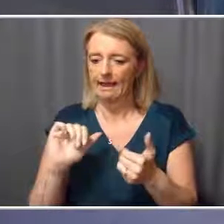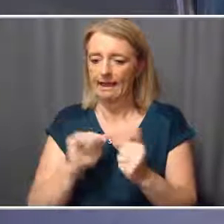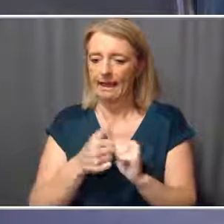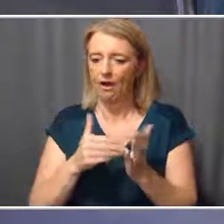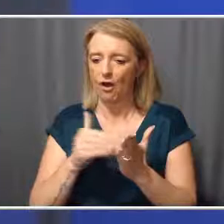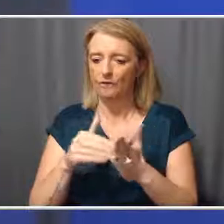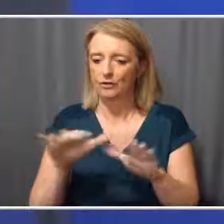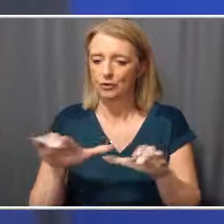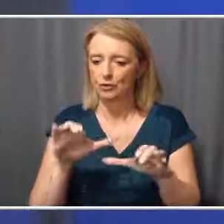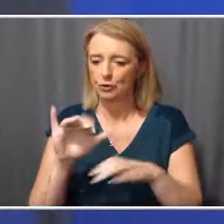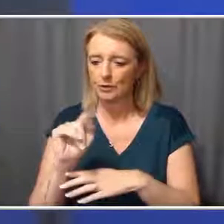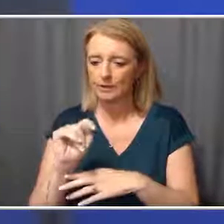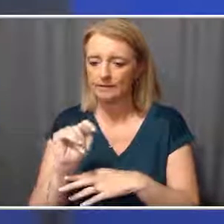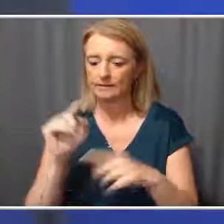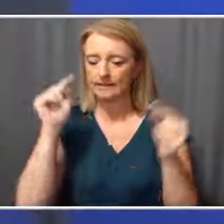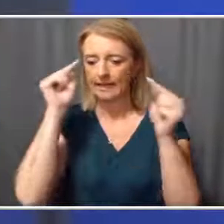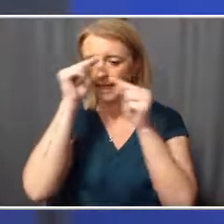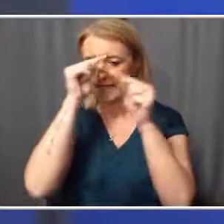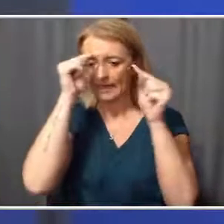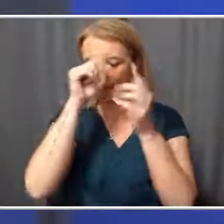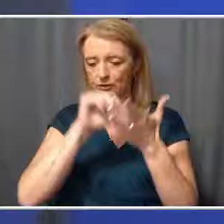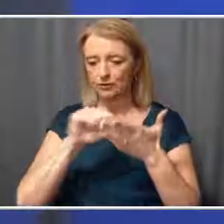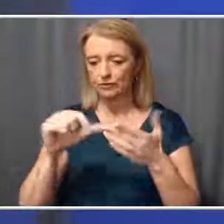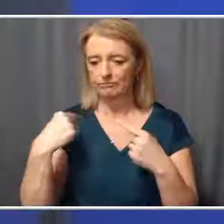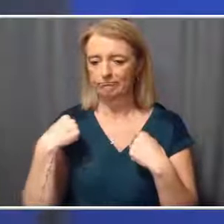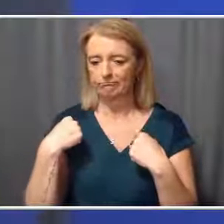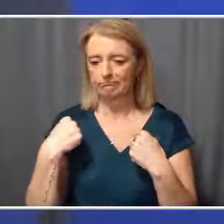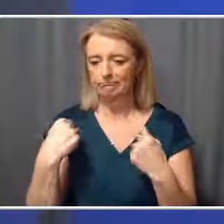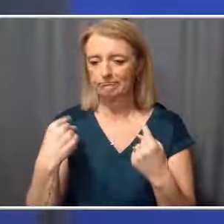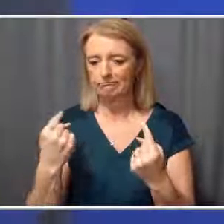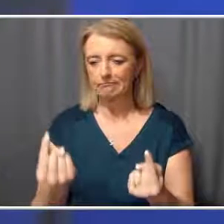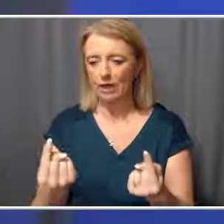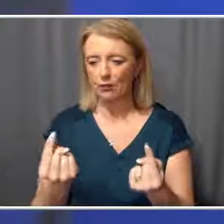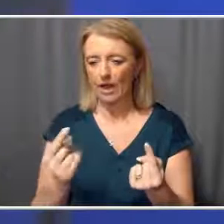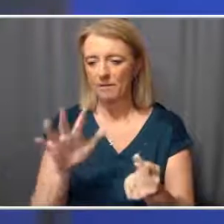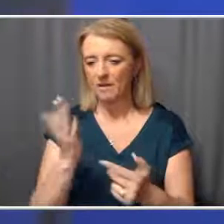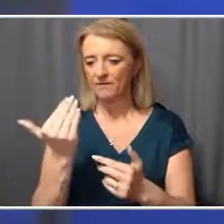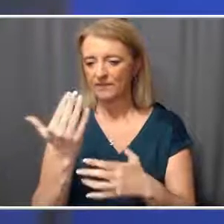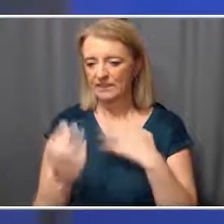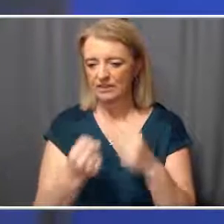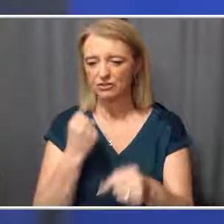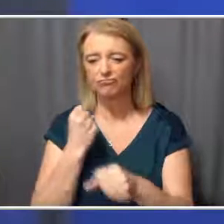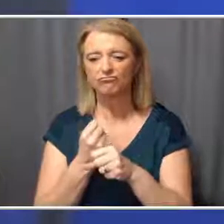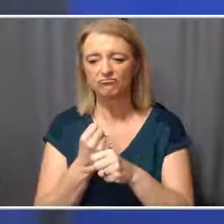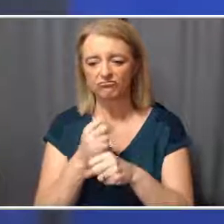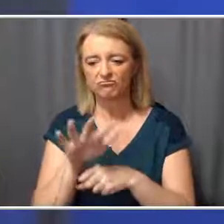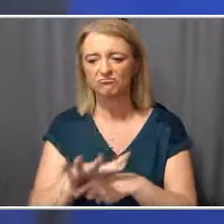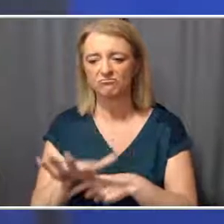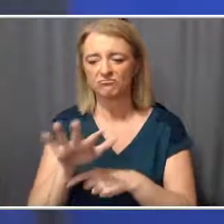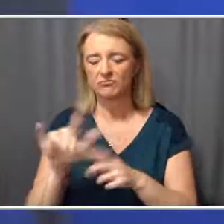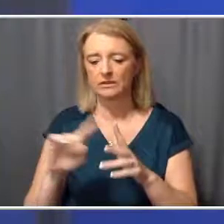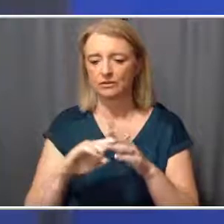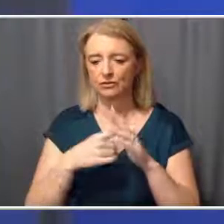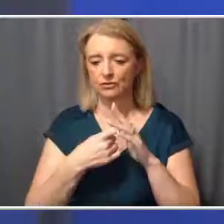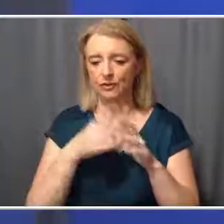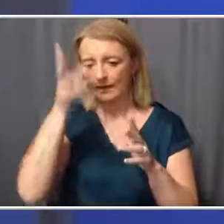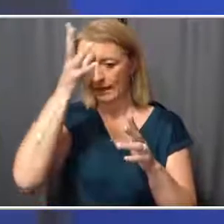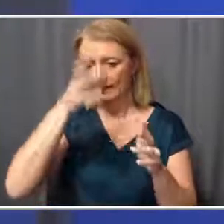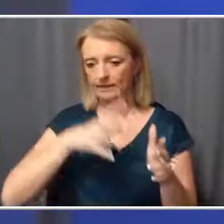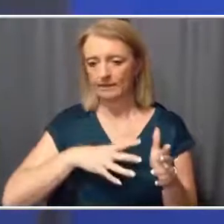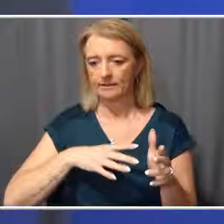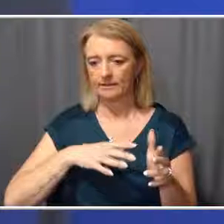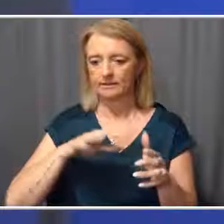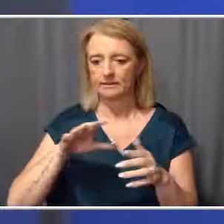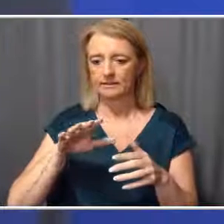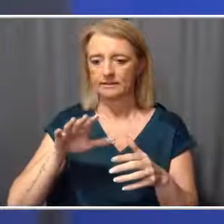learned and he started developing these things. Here in Kansas City, we are doing it fairly routinely, 1 or